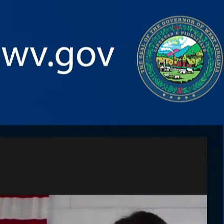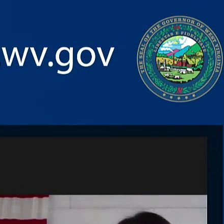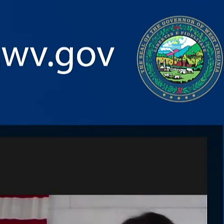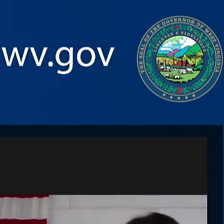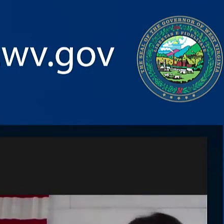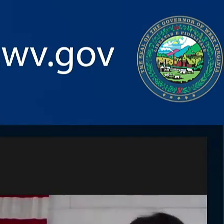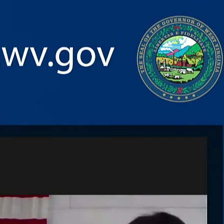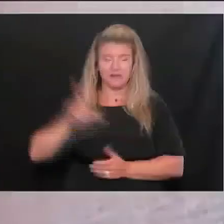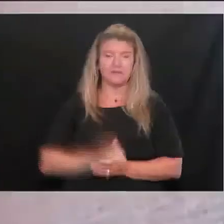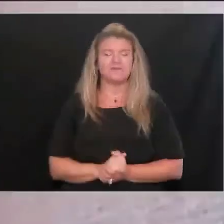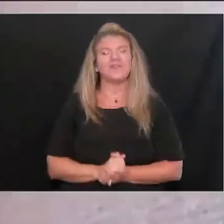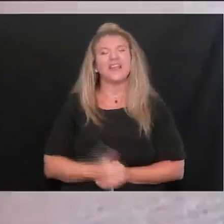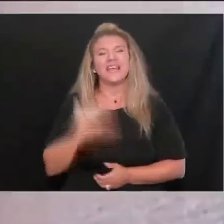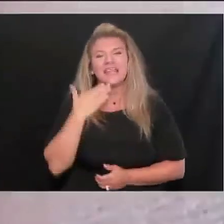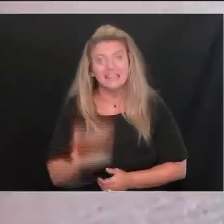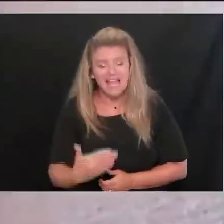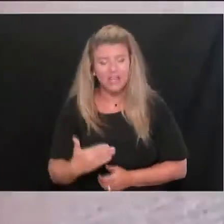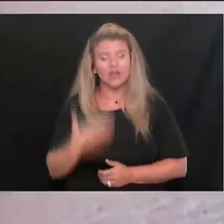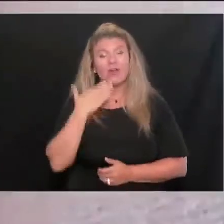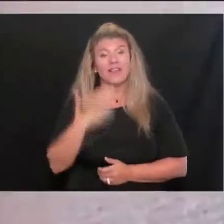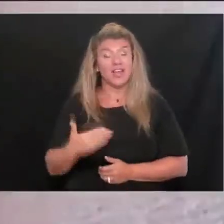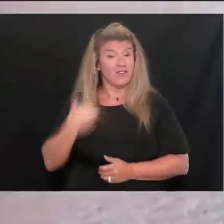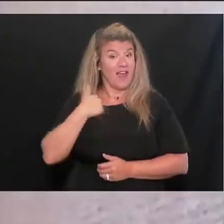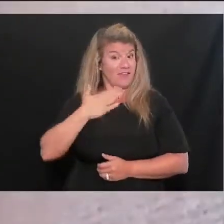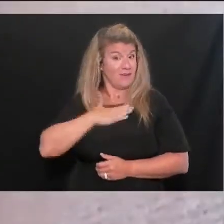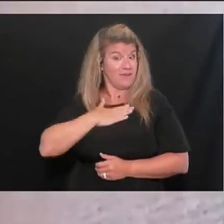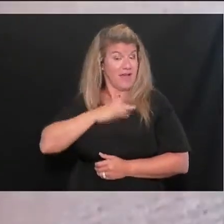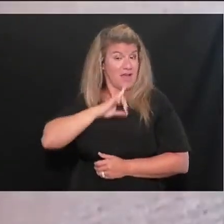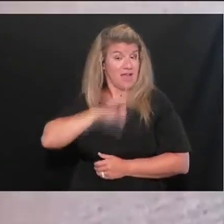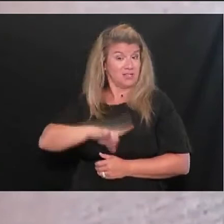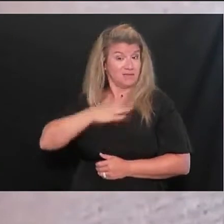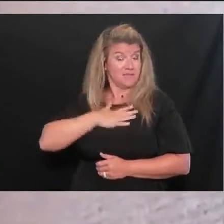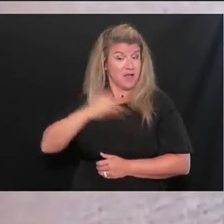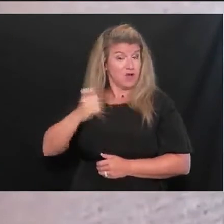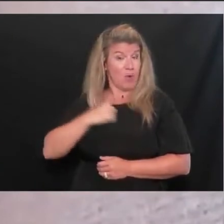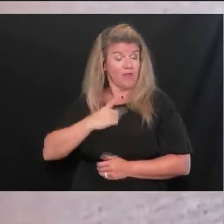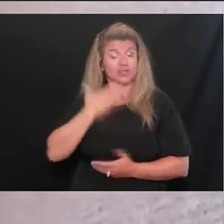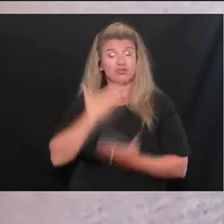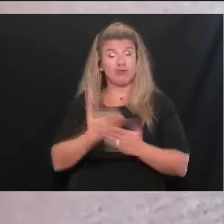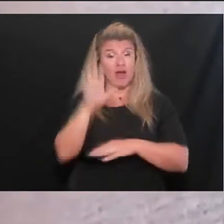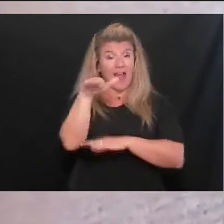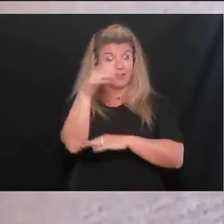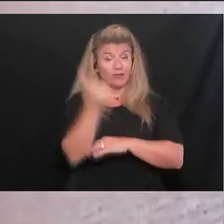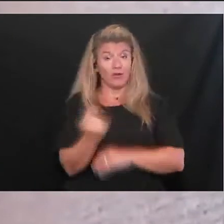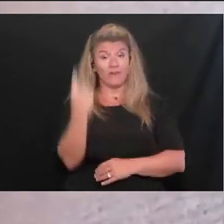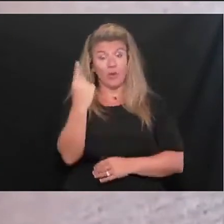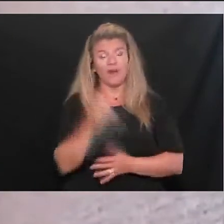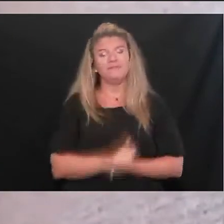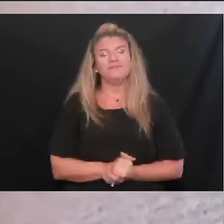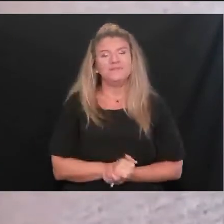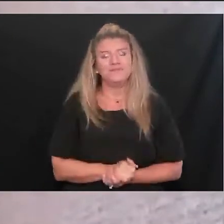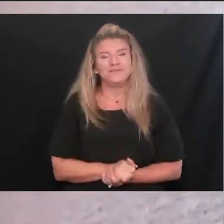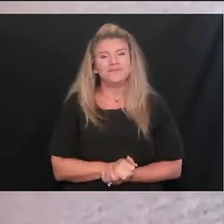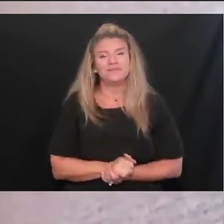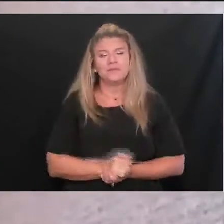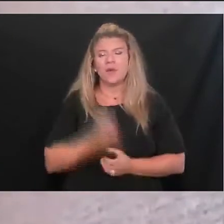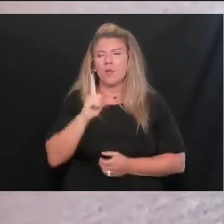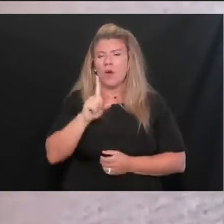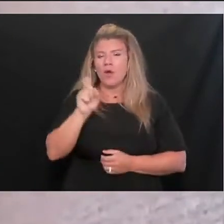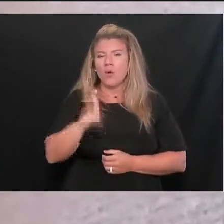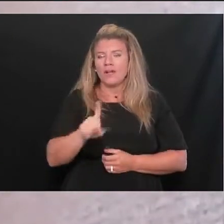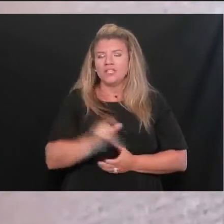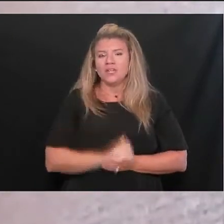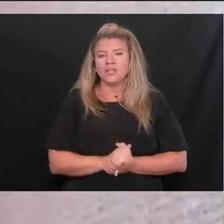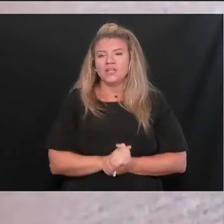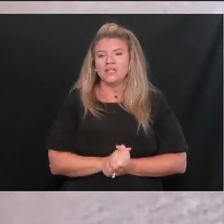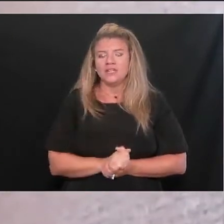Thank you, guys. Thank you for having me, Governor. Good afternoon, everyone. Just one question